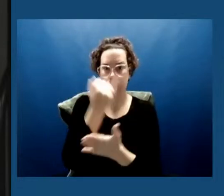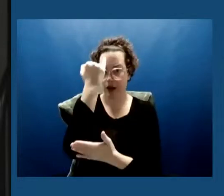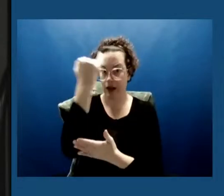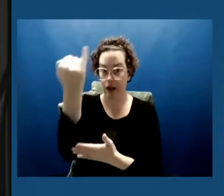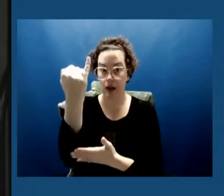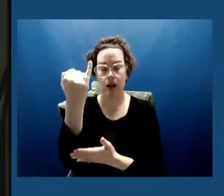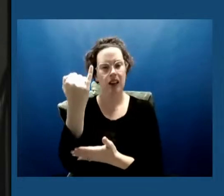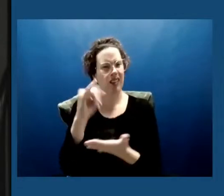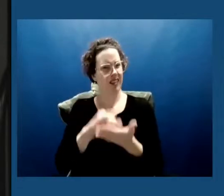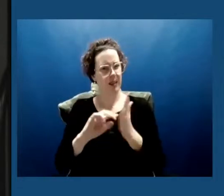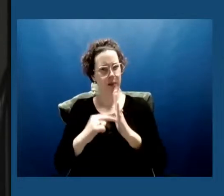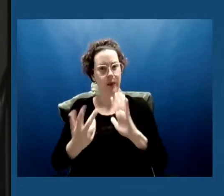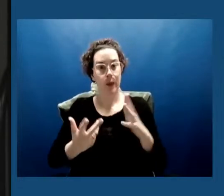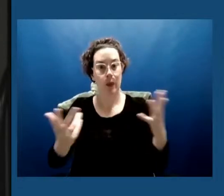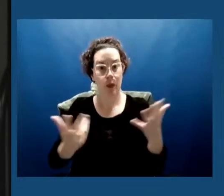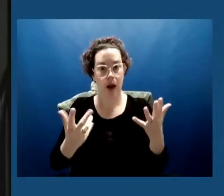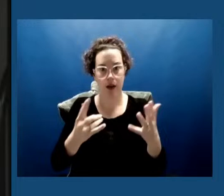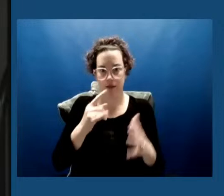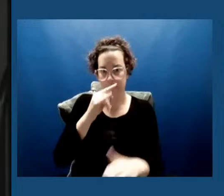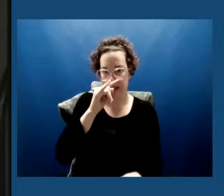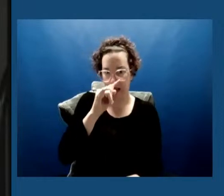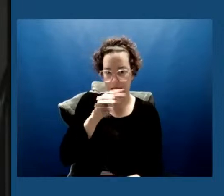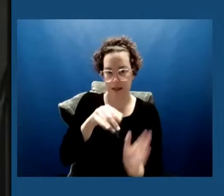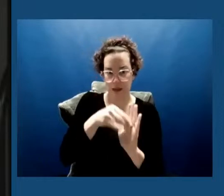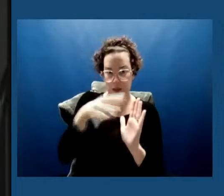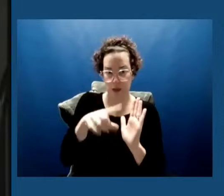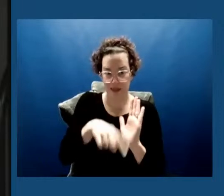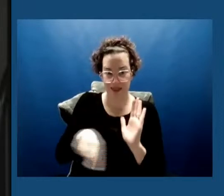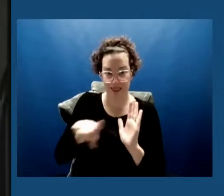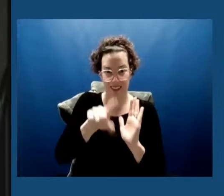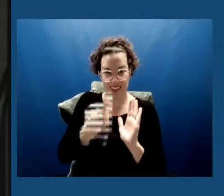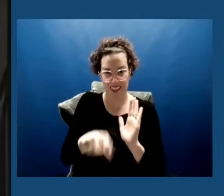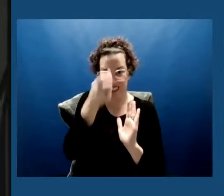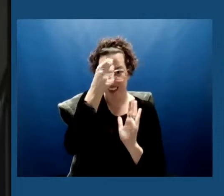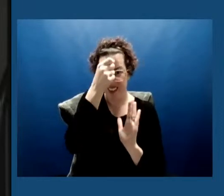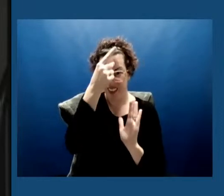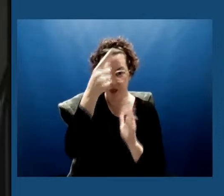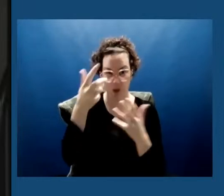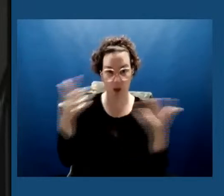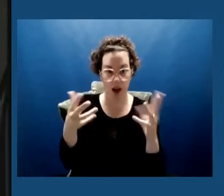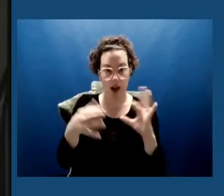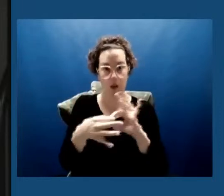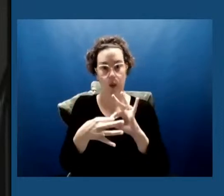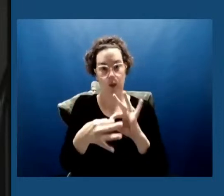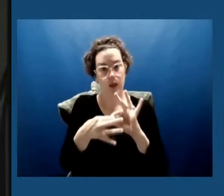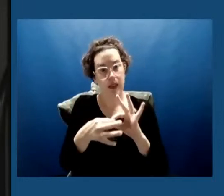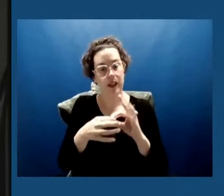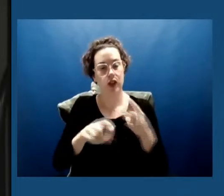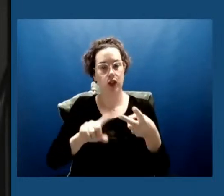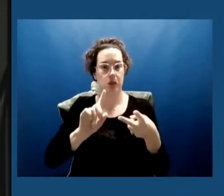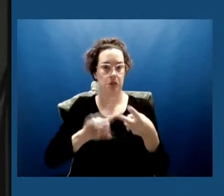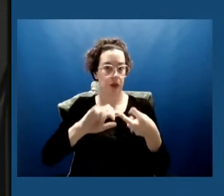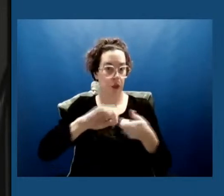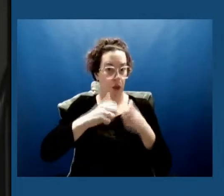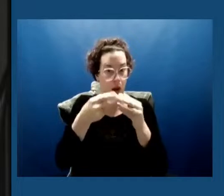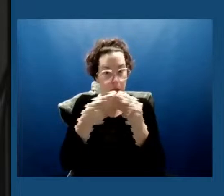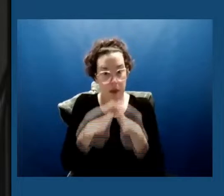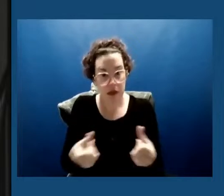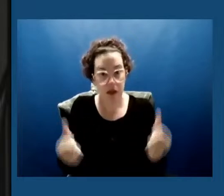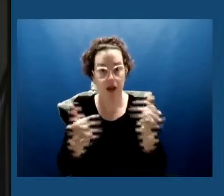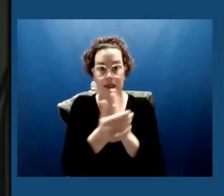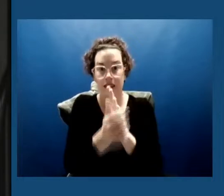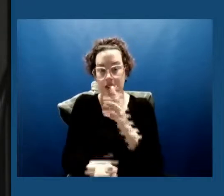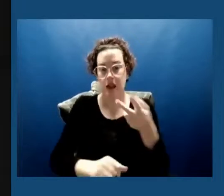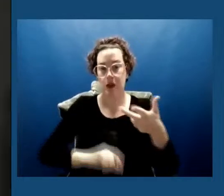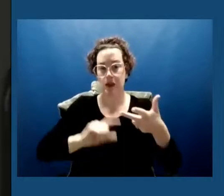need to understand relationships and problem solving and critical